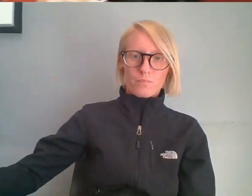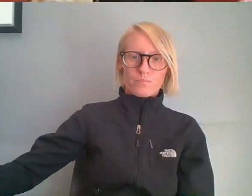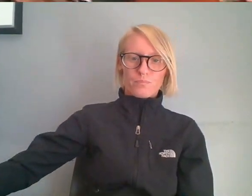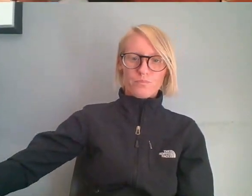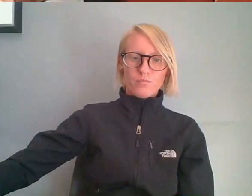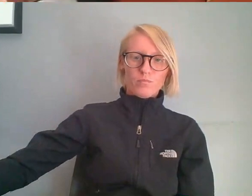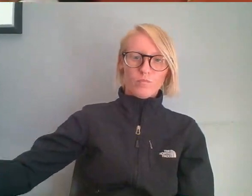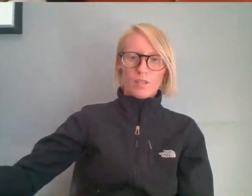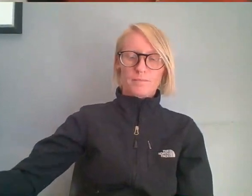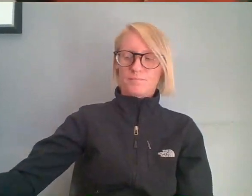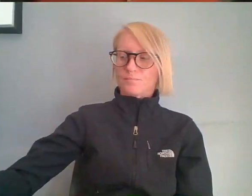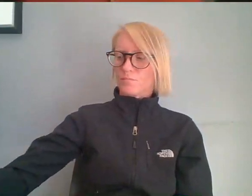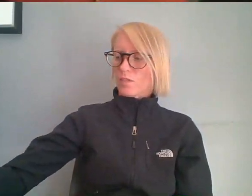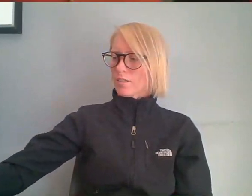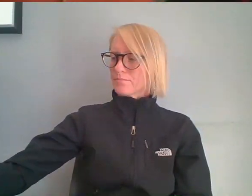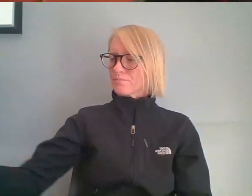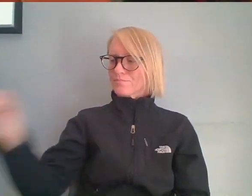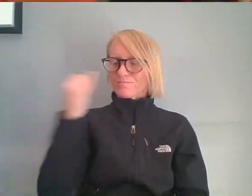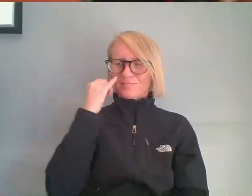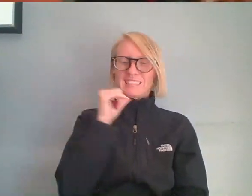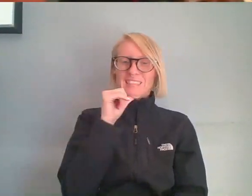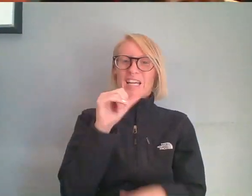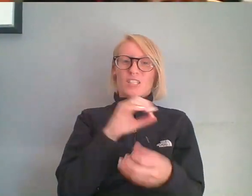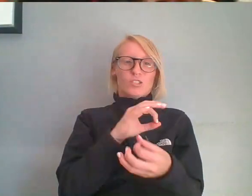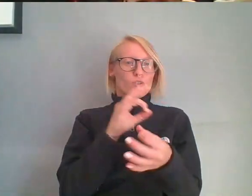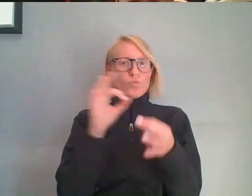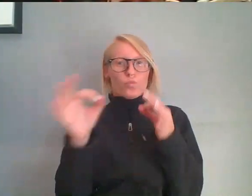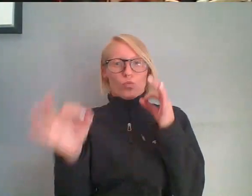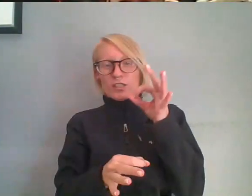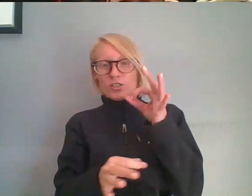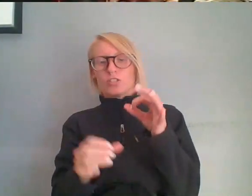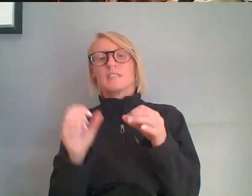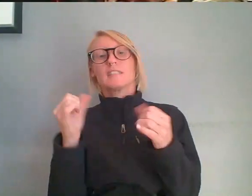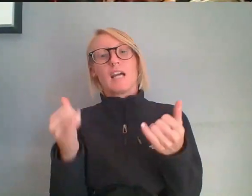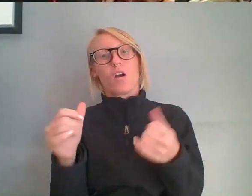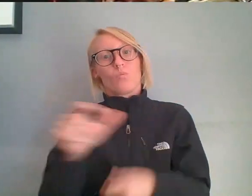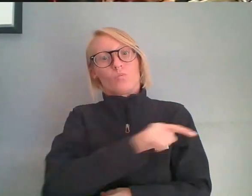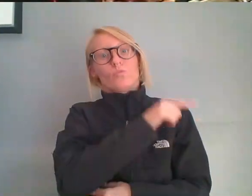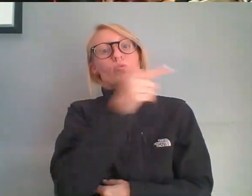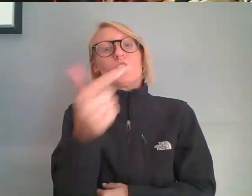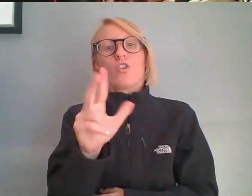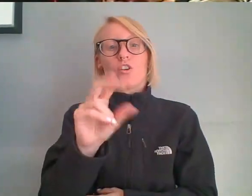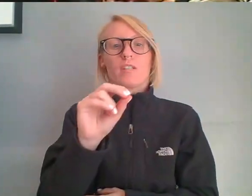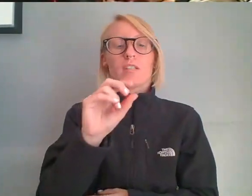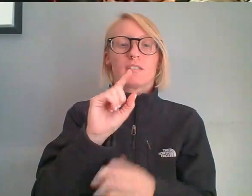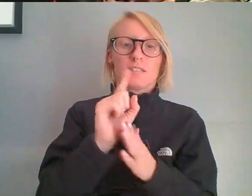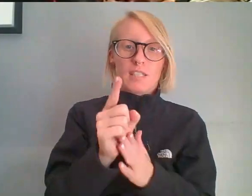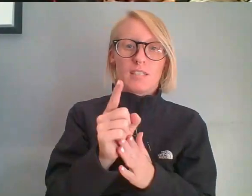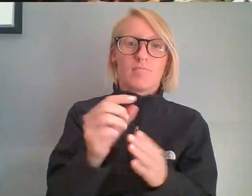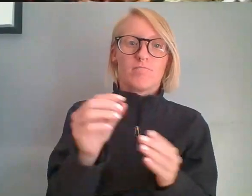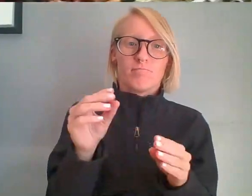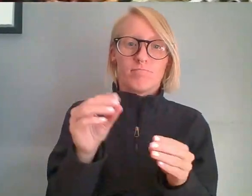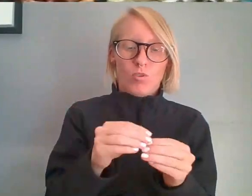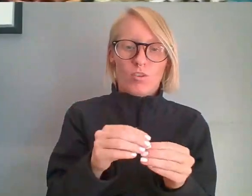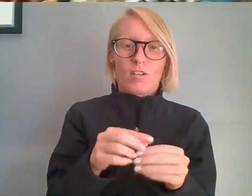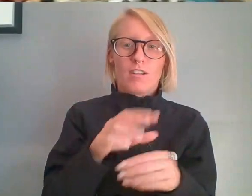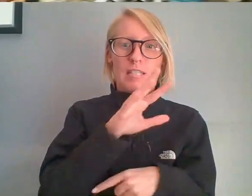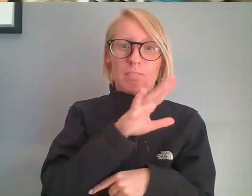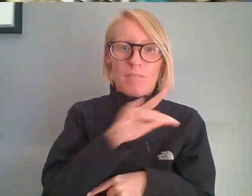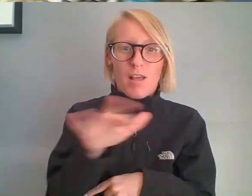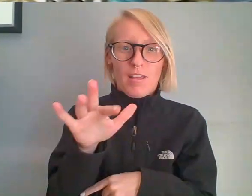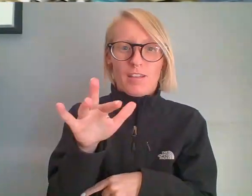If you have not switched, switch. Take 30 more seconds with the new partner spelling.